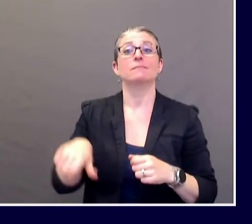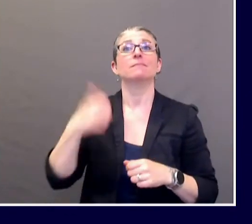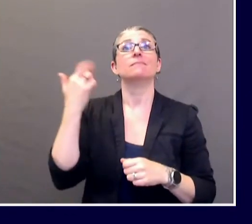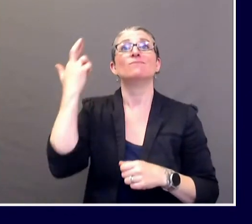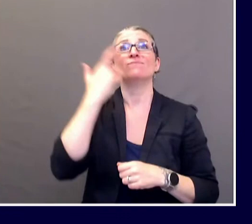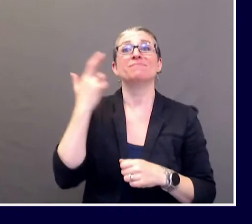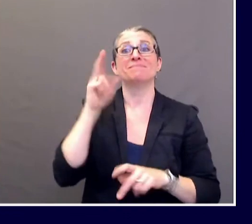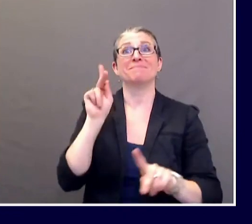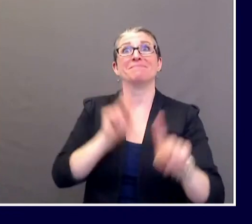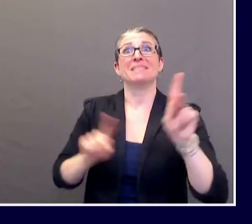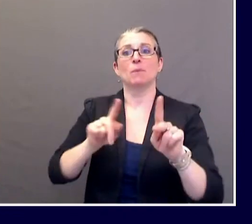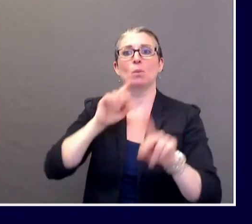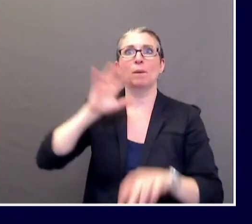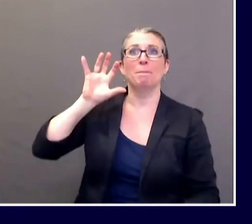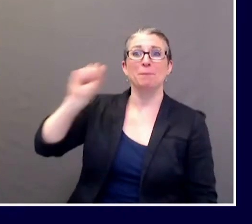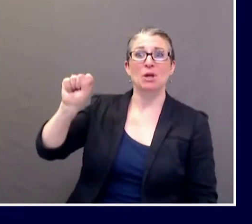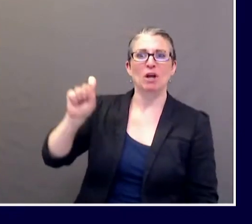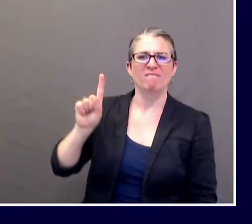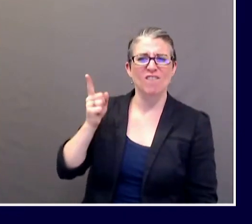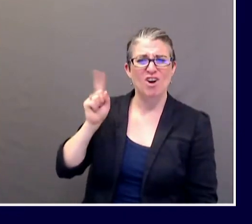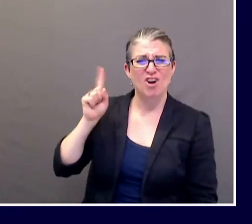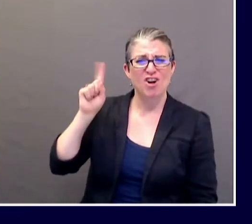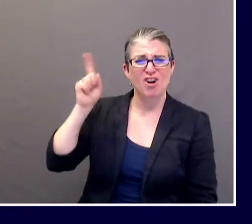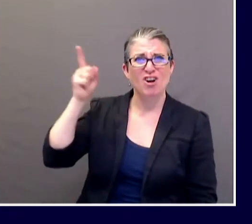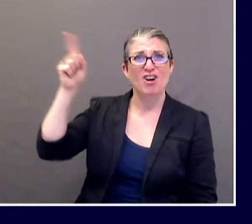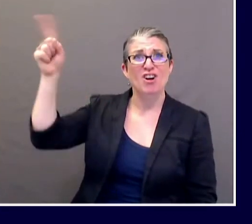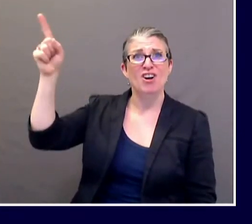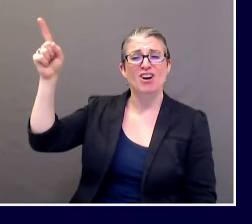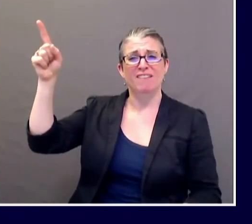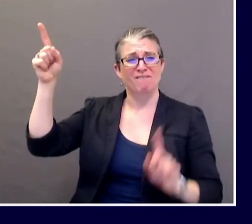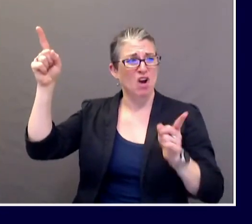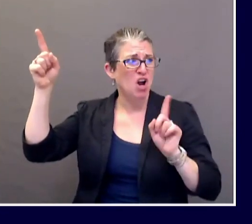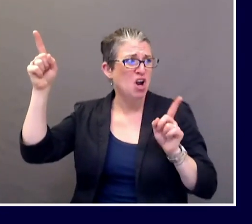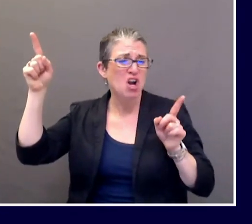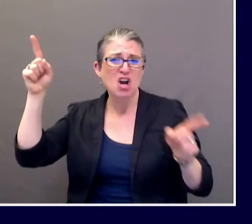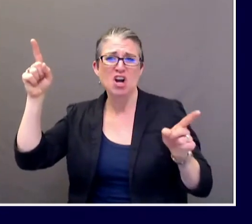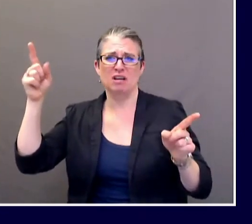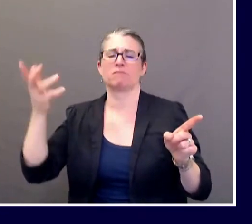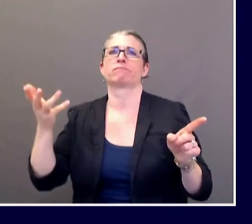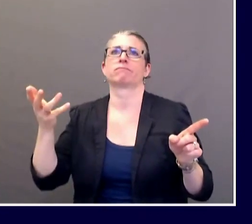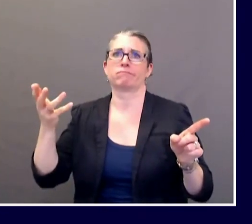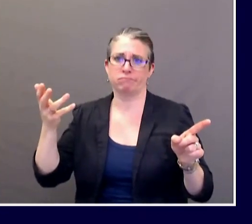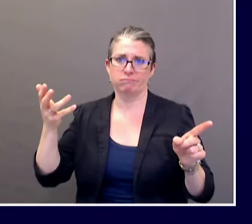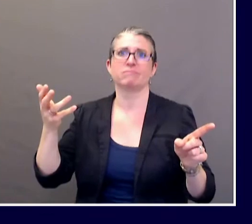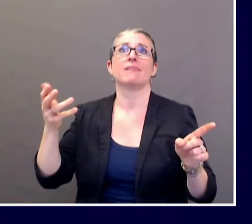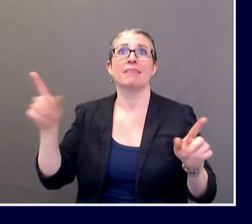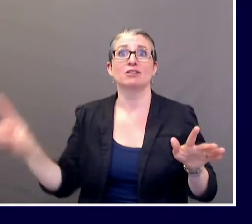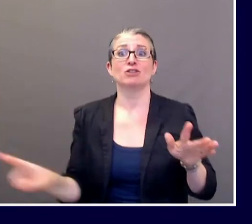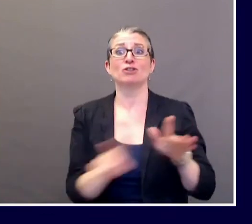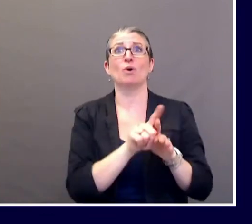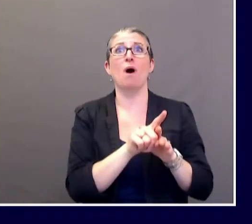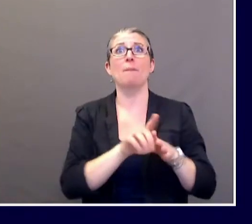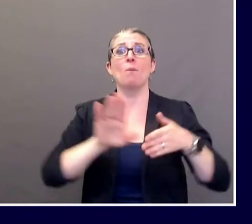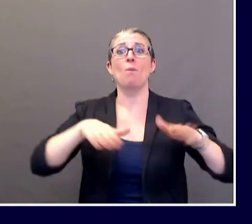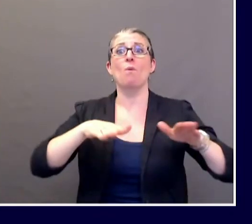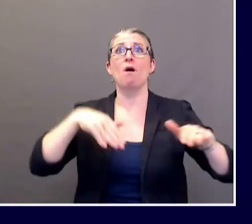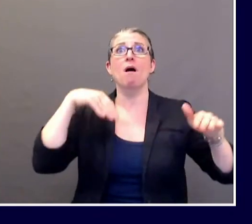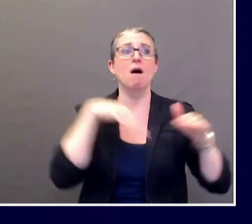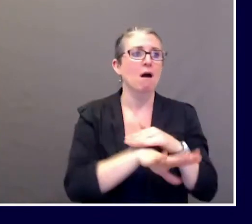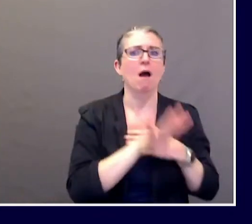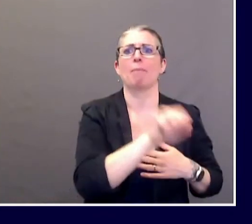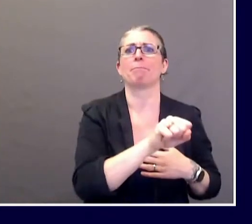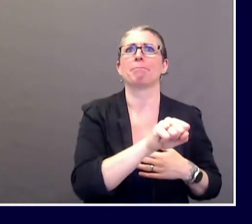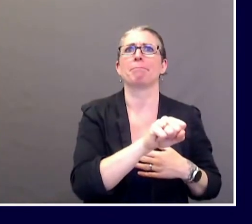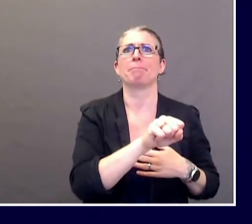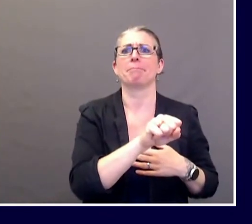that many folks who were in that first category, those who are urgently seeking a vaccine, Now that they've been vaccinated and have had a shot at getting